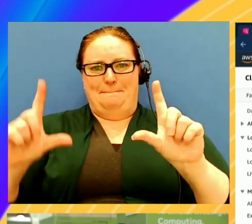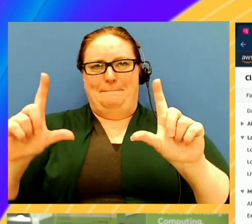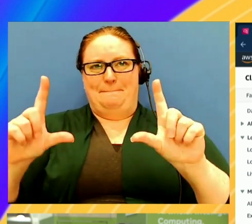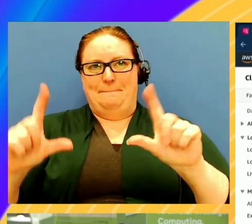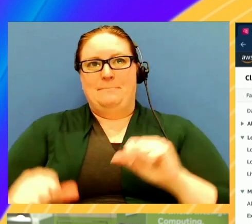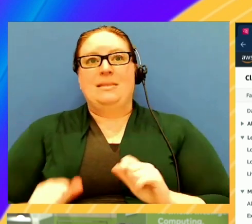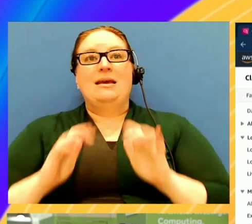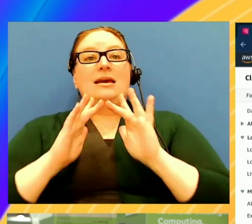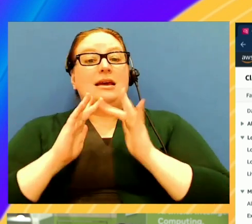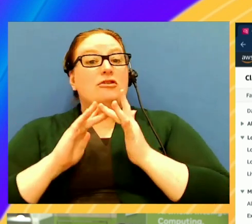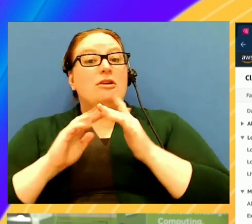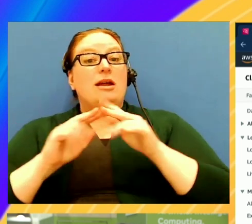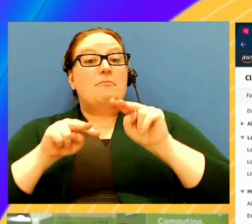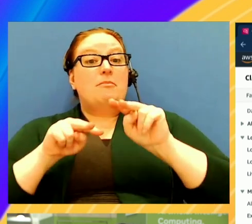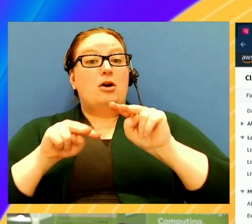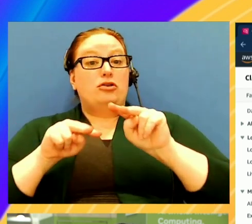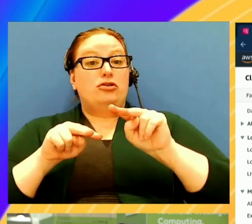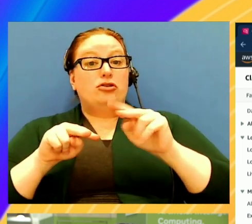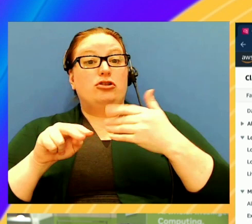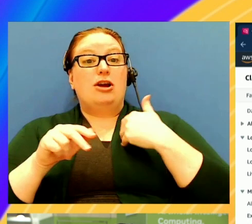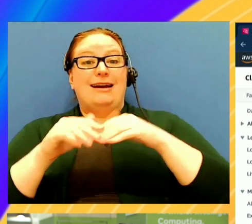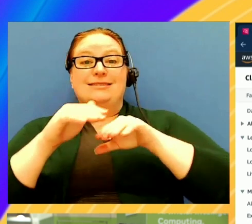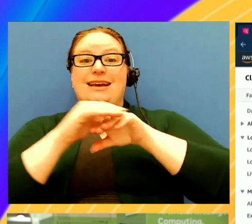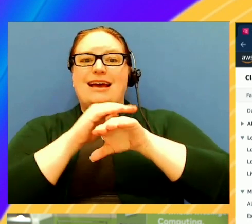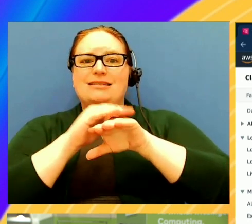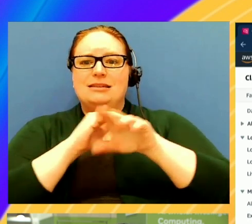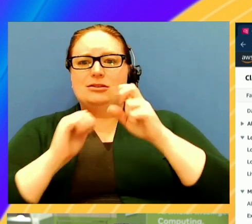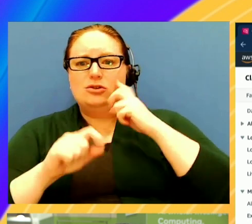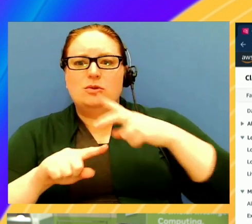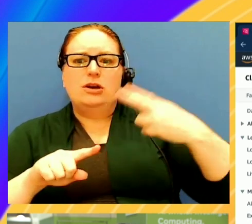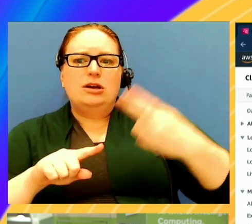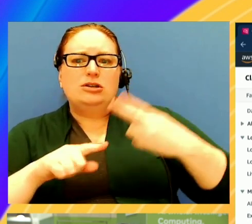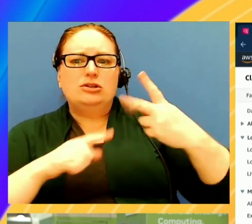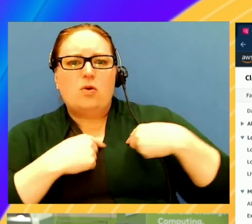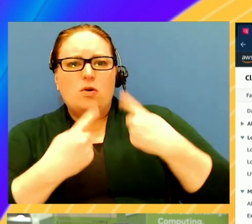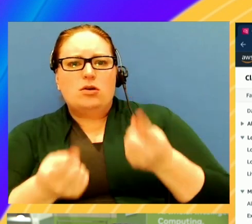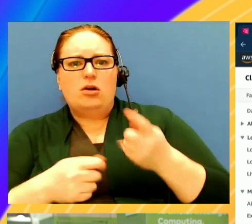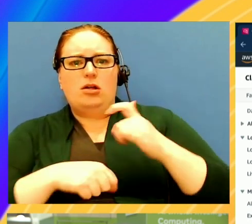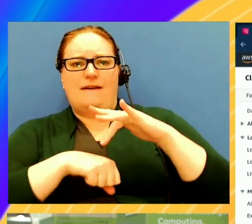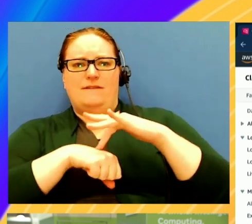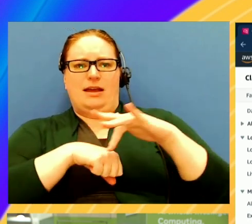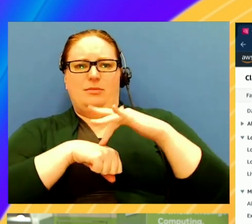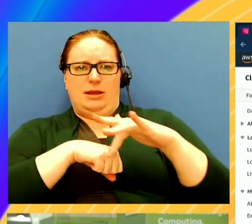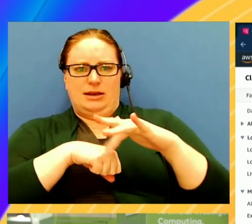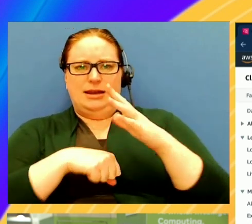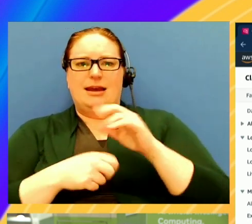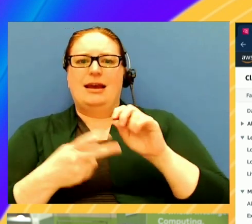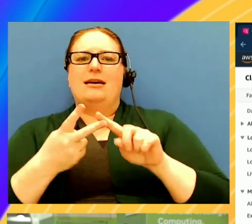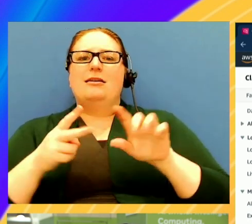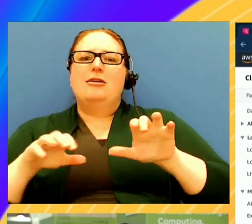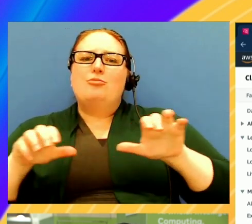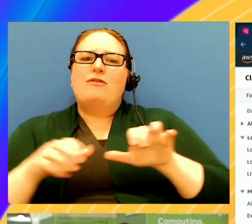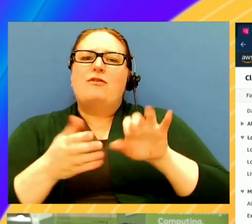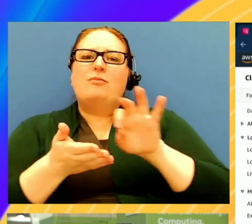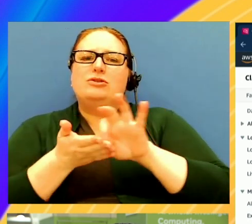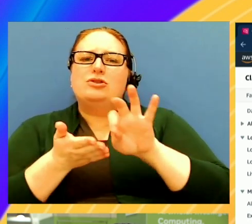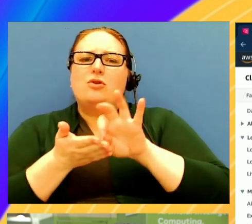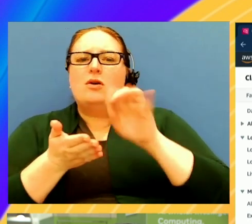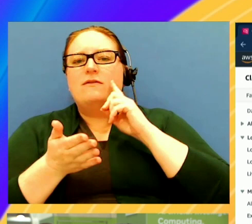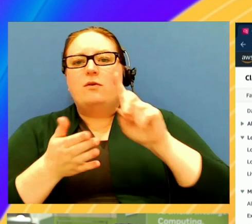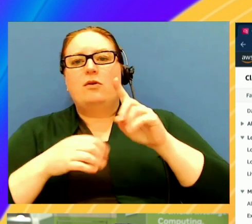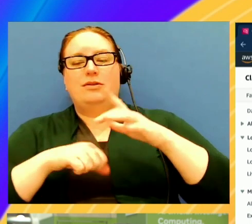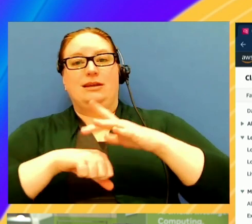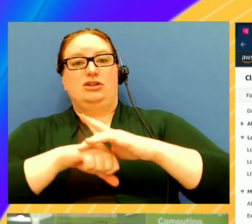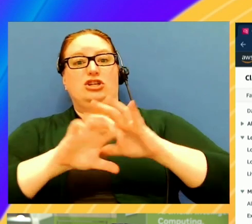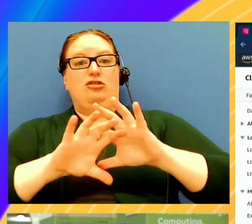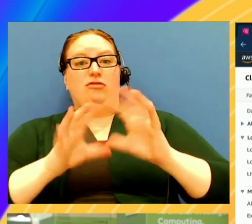Monitor has access to the historical availability and the performance score of the geographical location